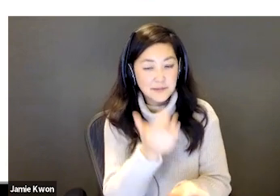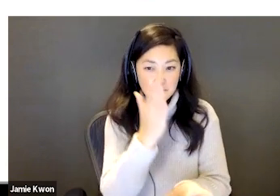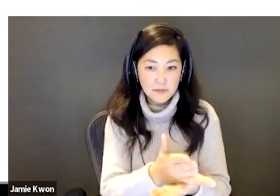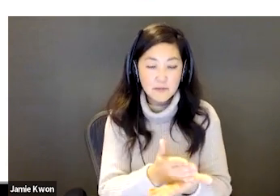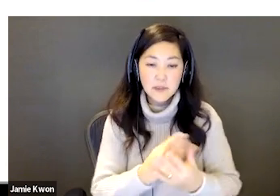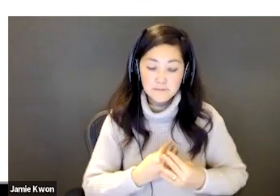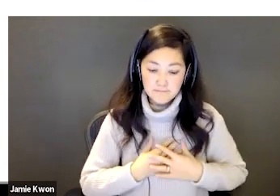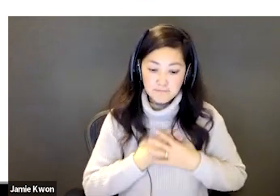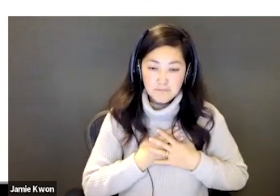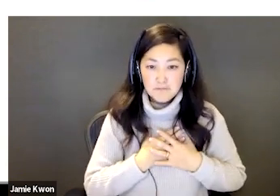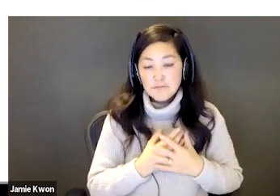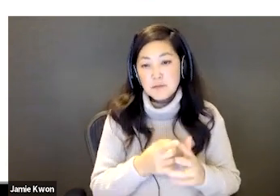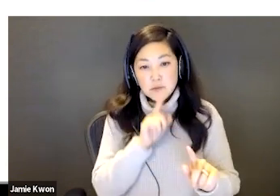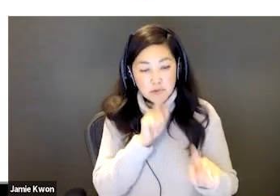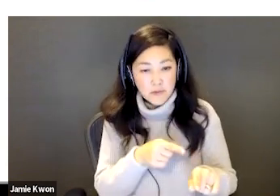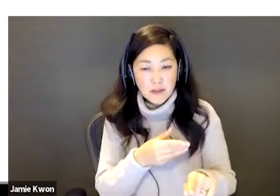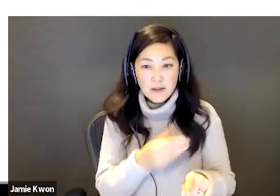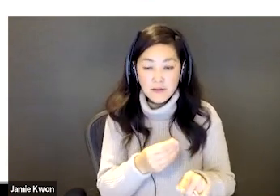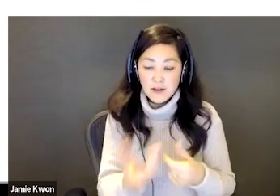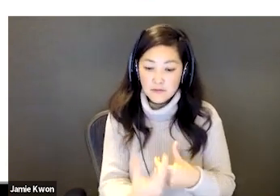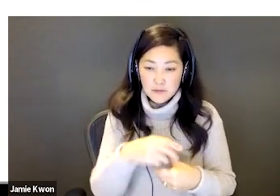compassionate, responsive, and inclusive care.